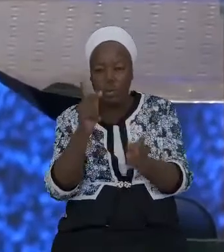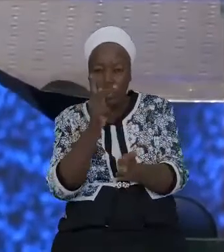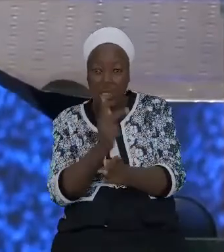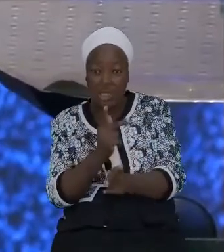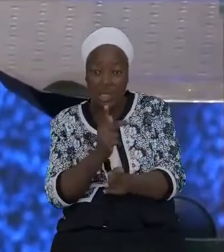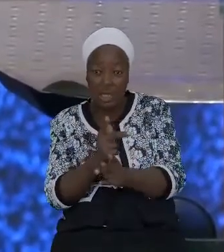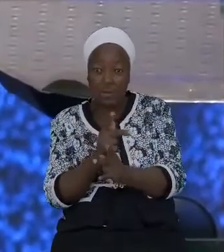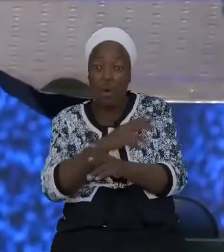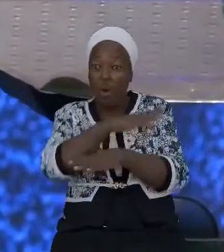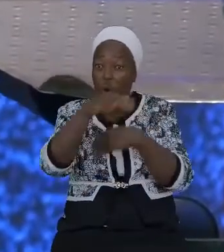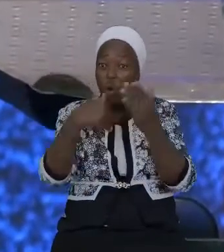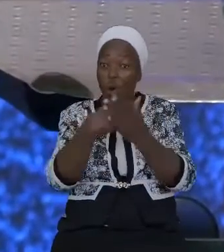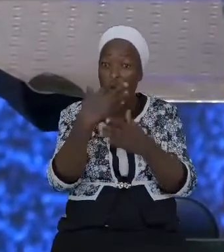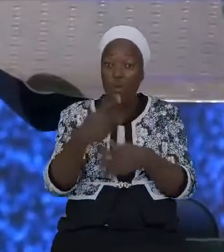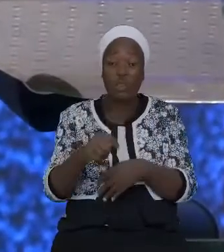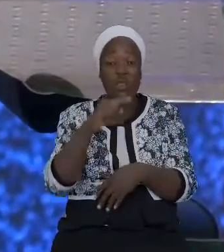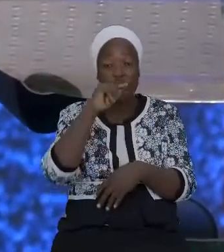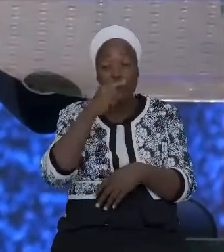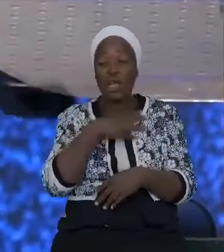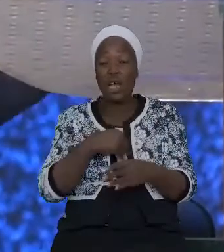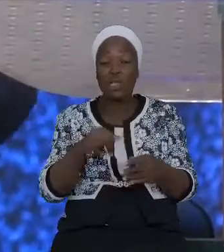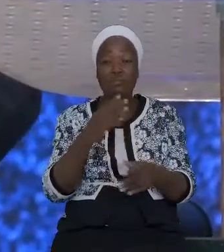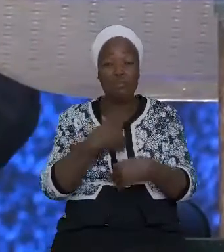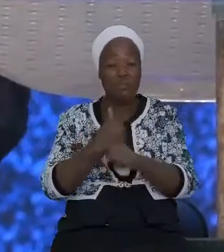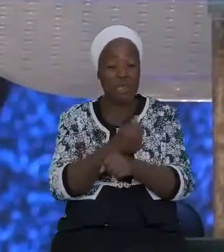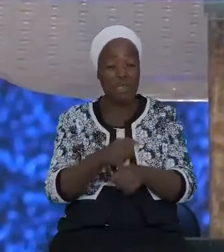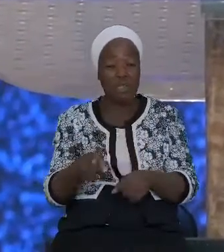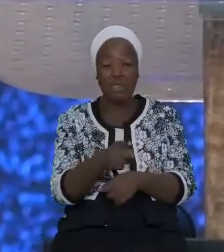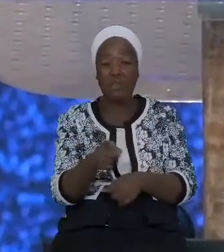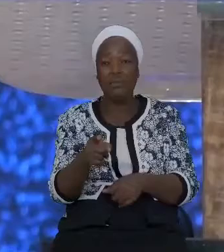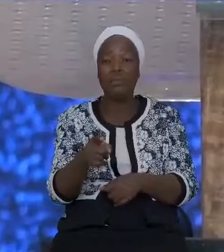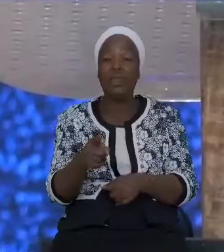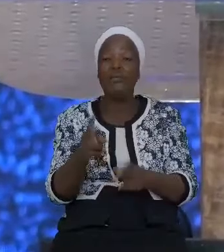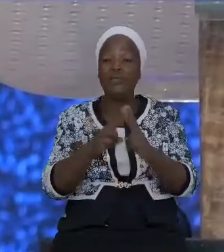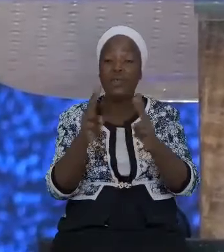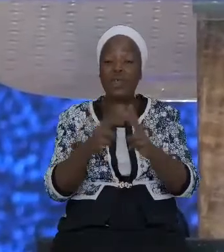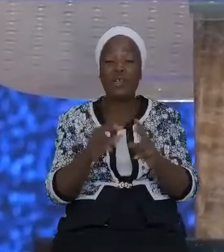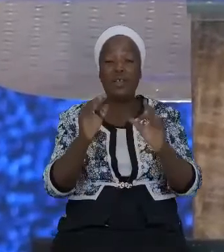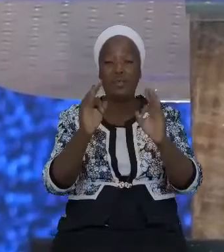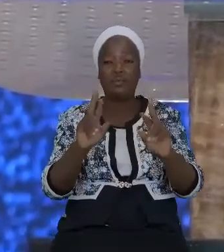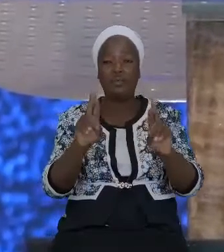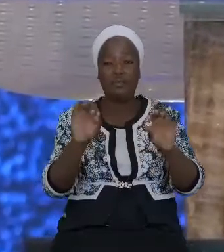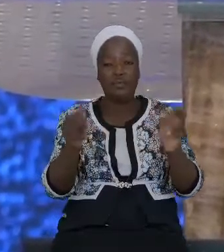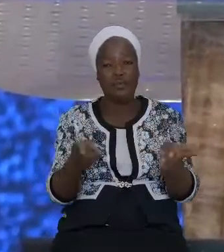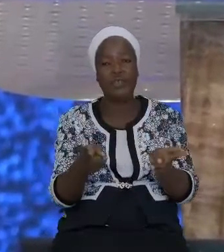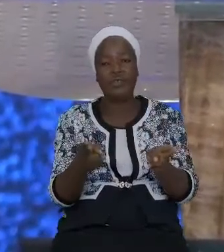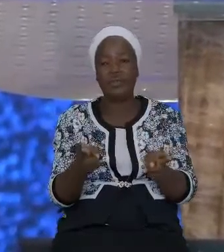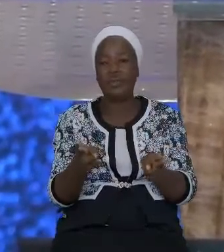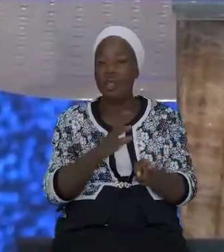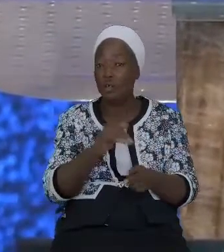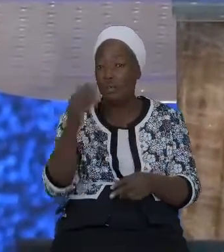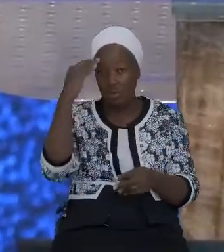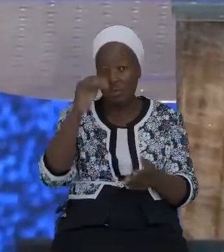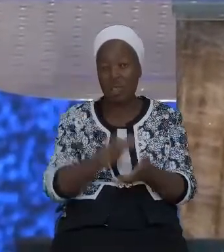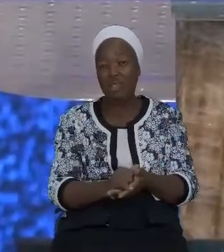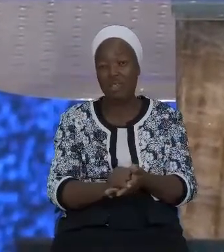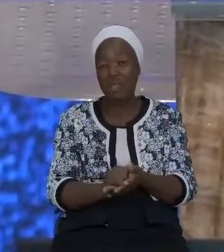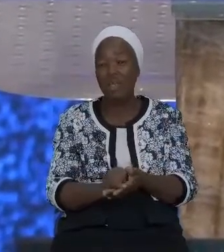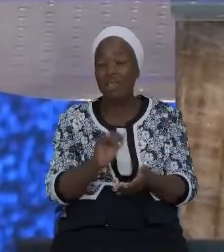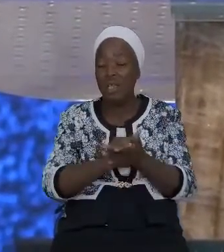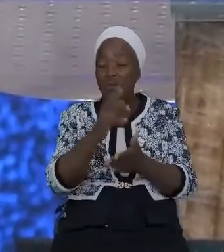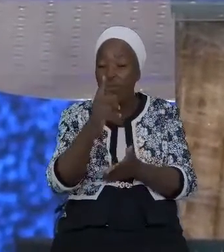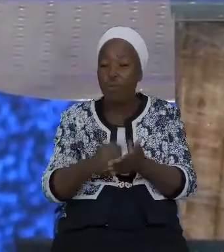preserve the quality of the corn. Do you do that? What you are getting, do you